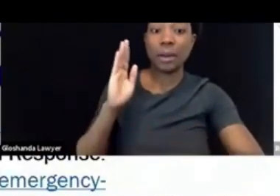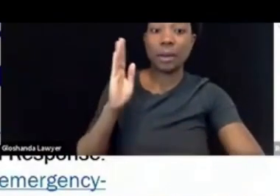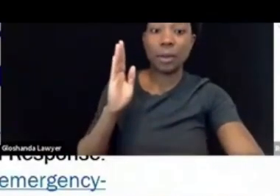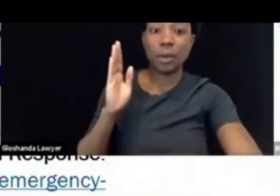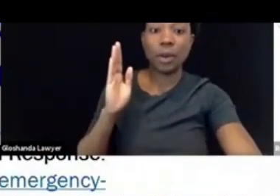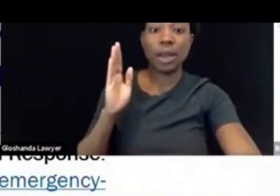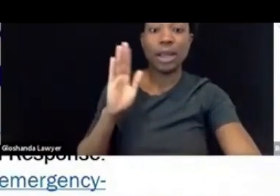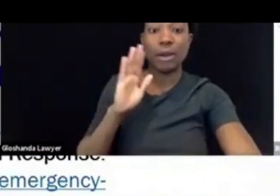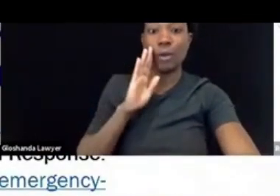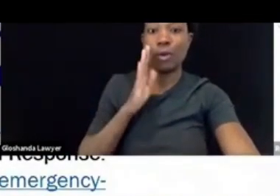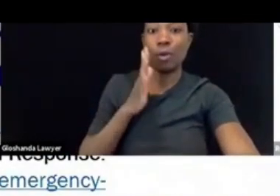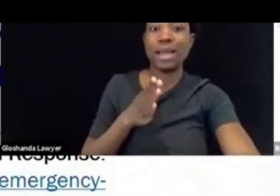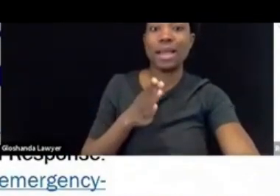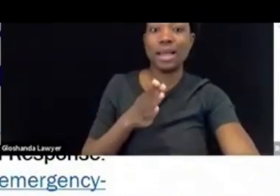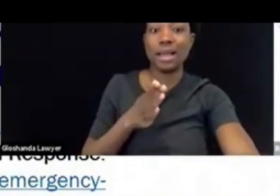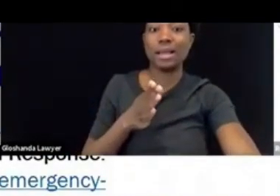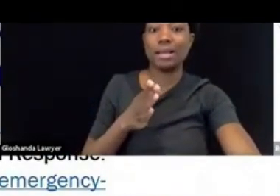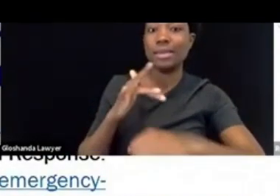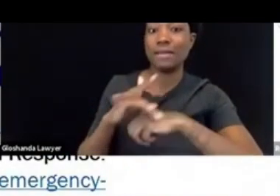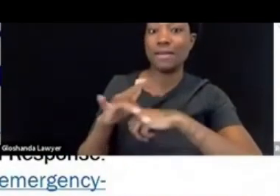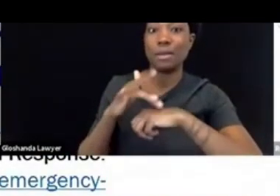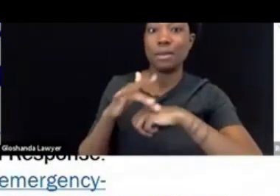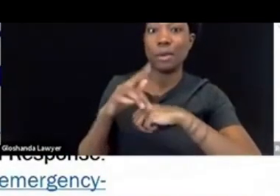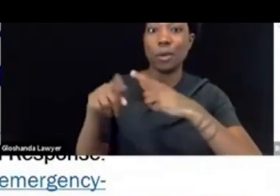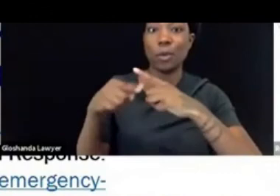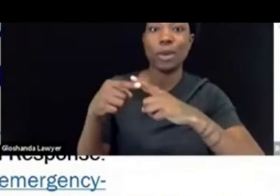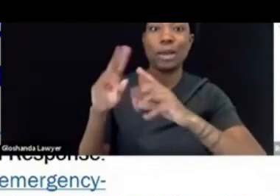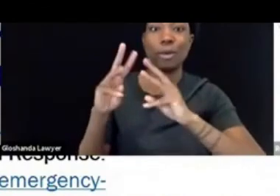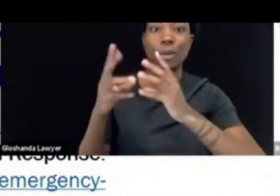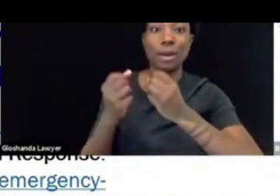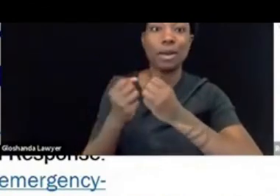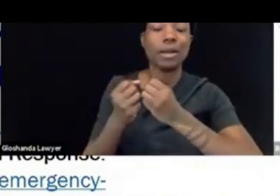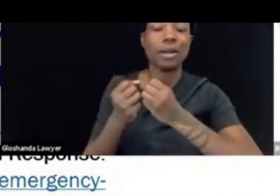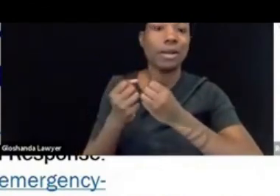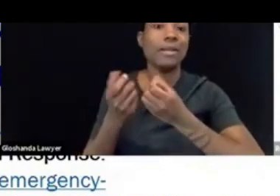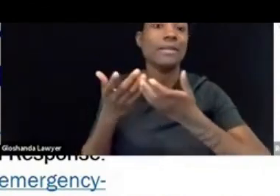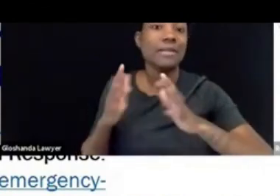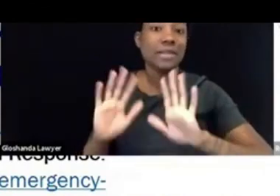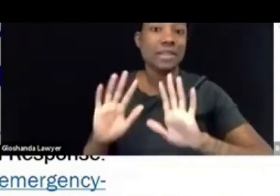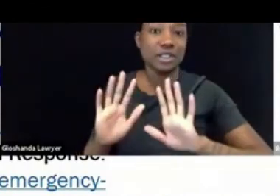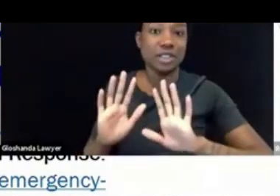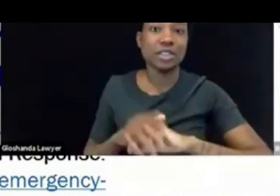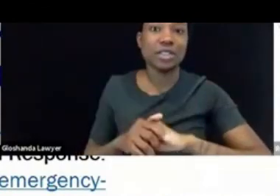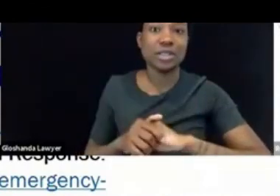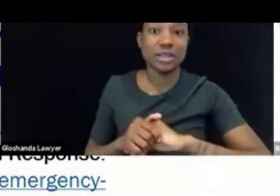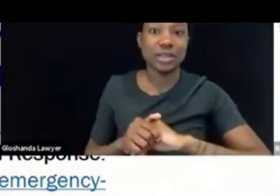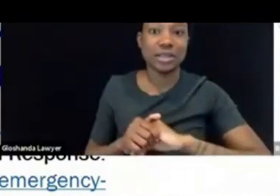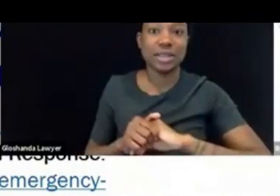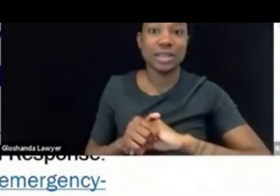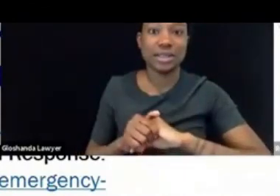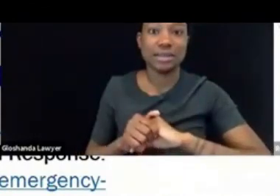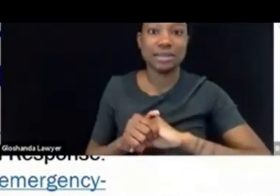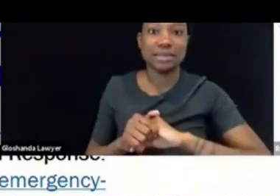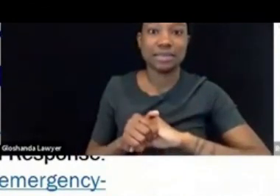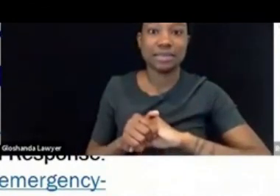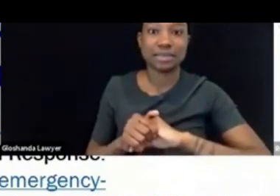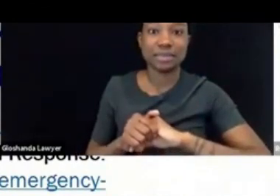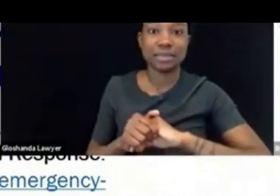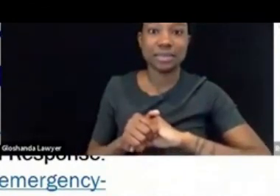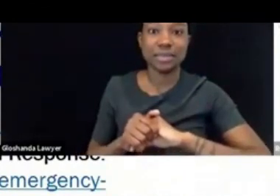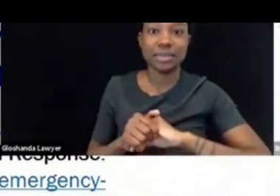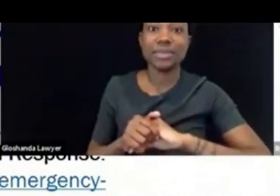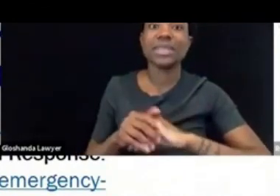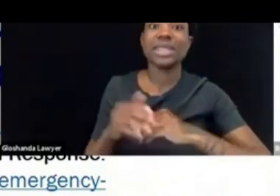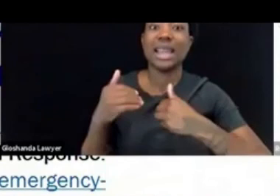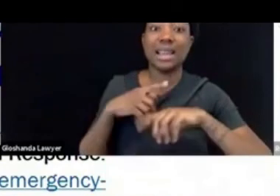this webinar, I have provided a number of guidance tools, technical